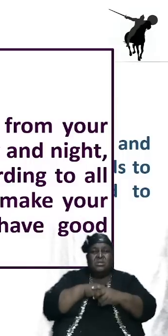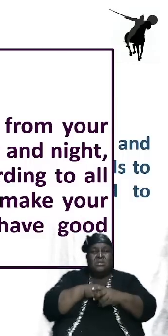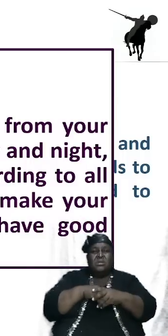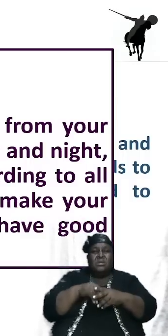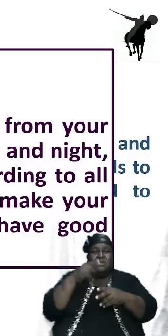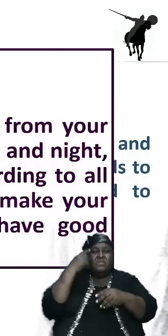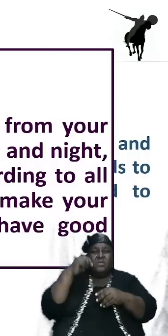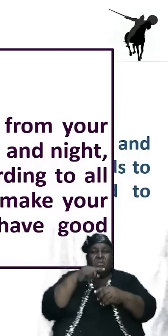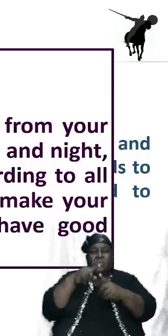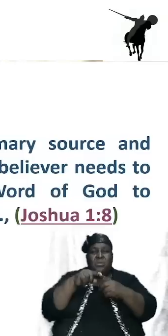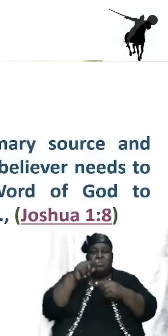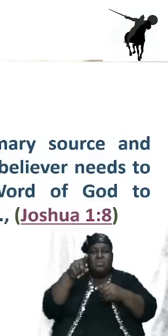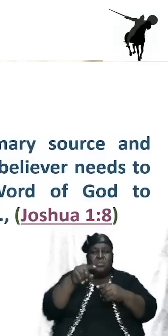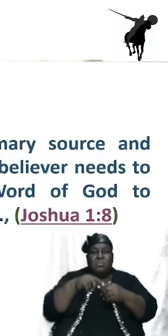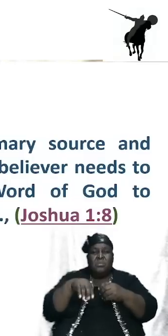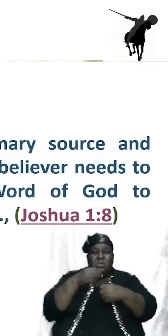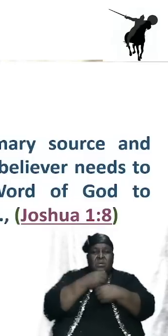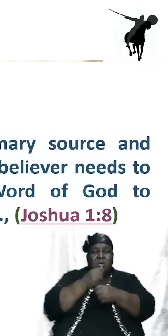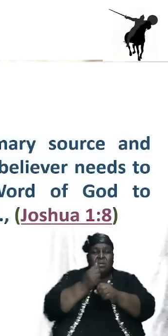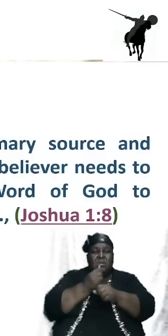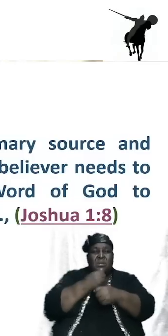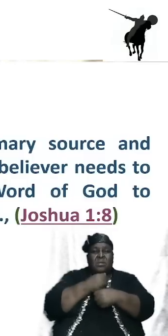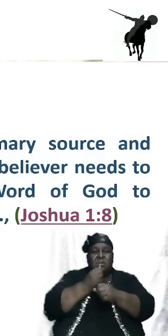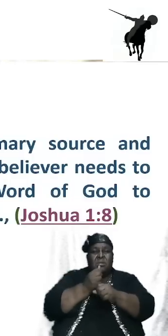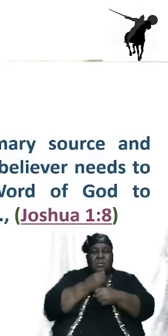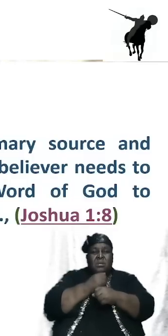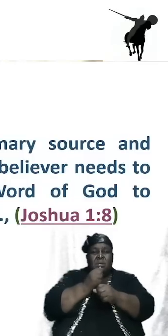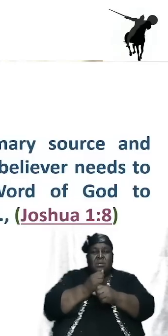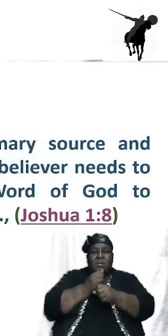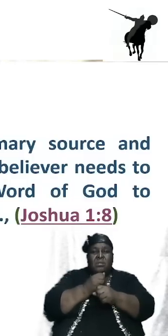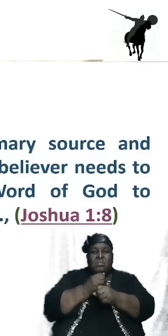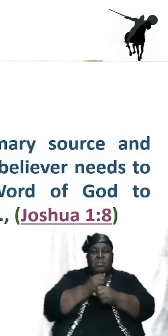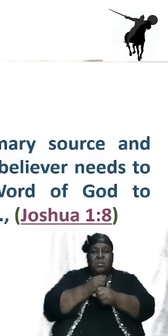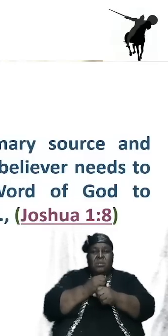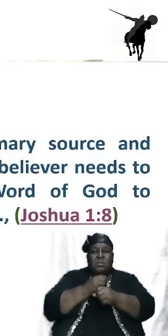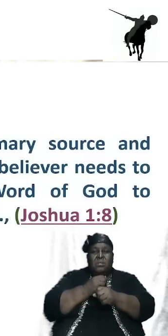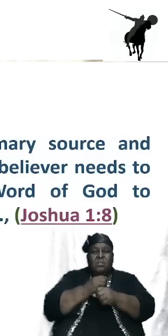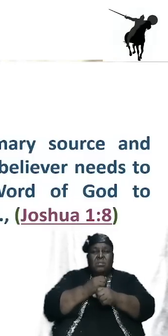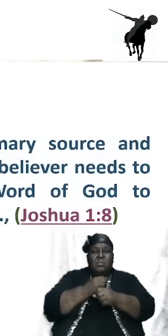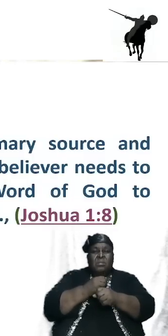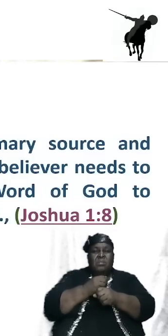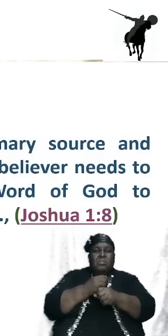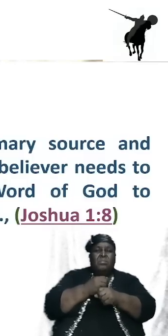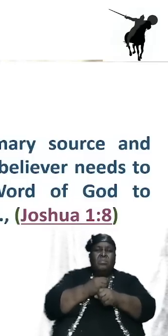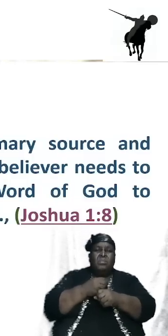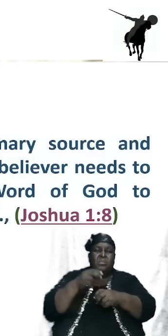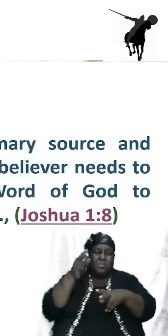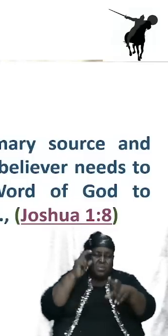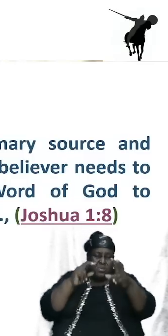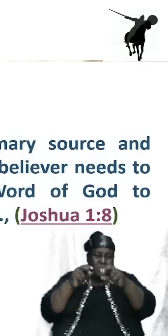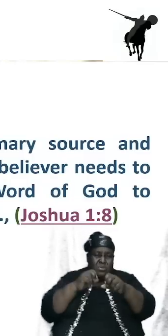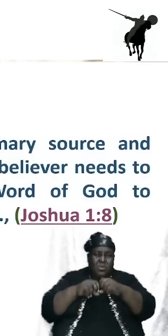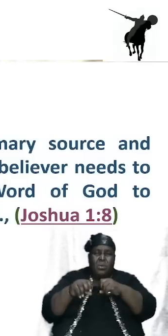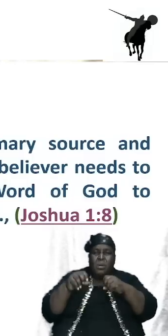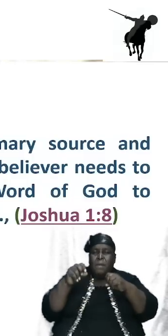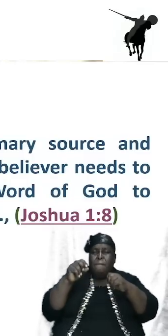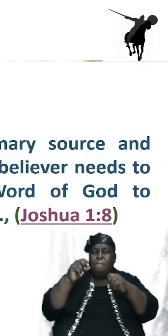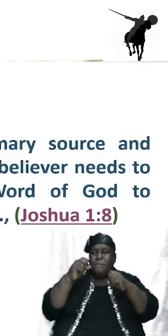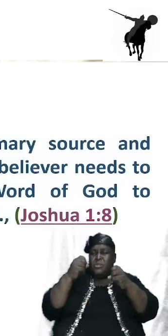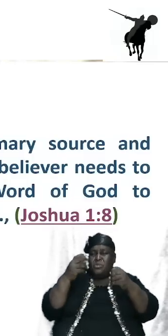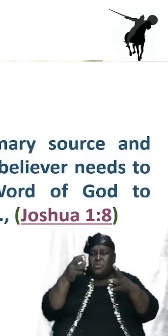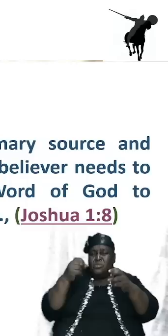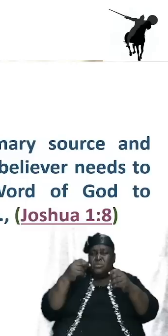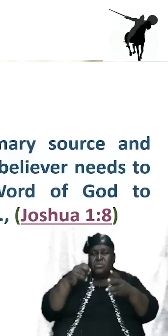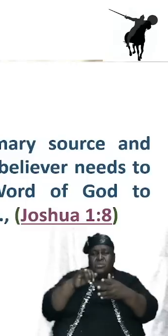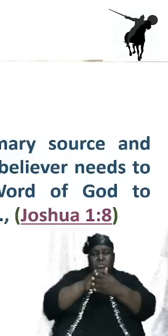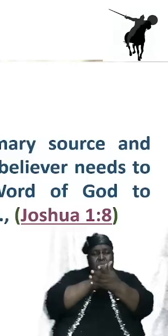good success. Some of us, we have become so, we watch so much YouTube things and we get confused.